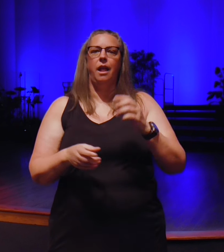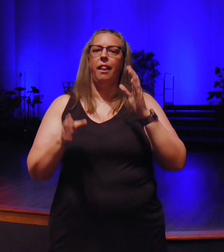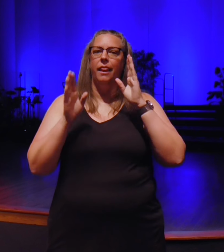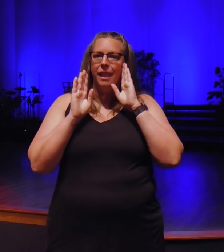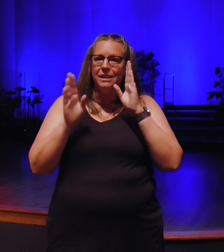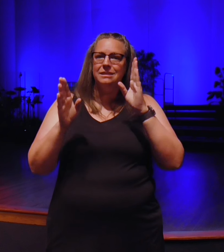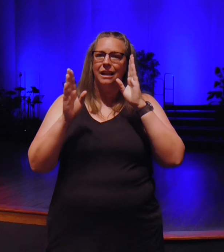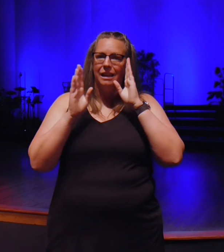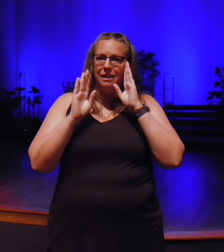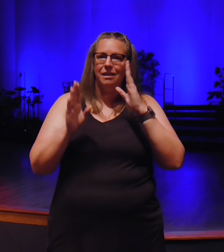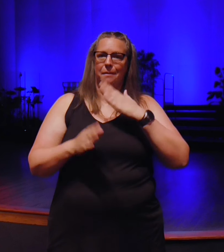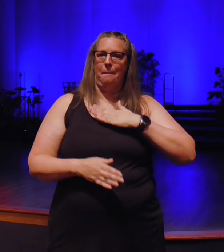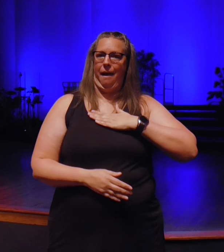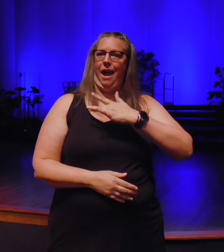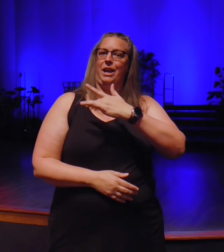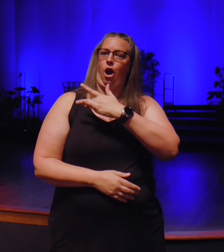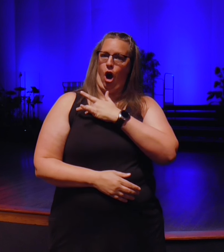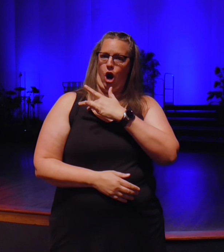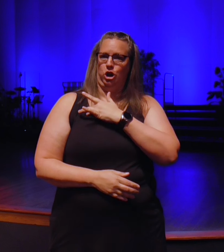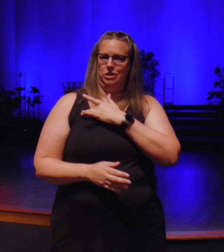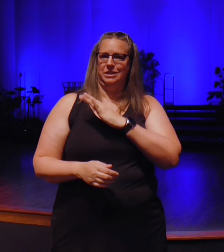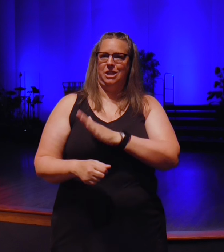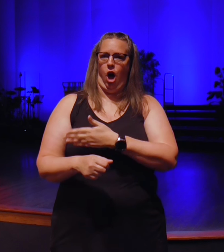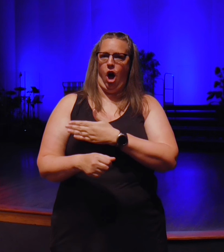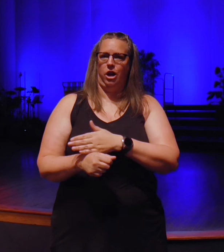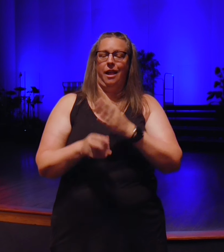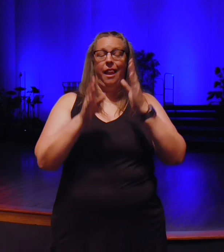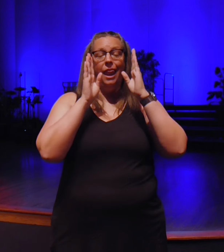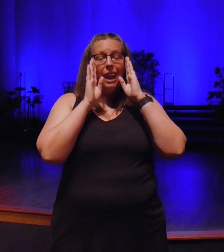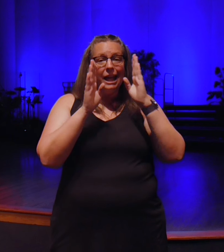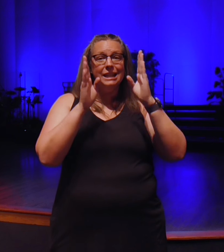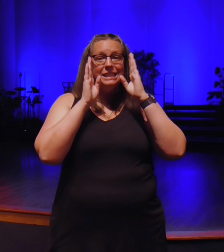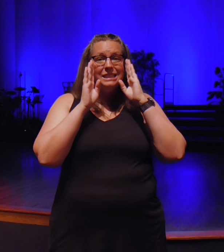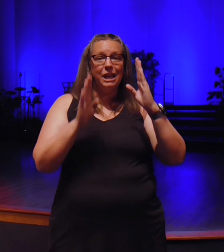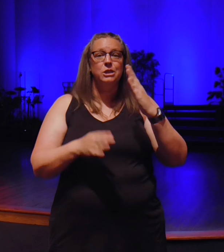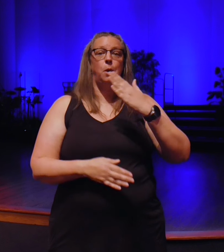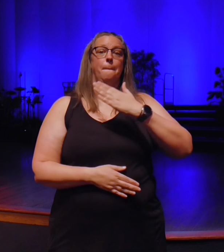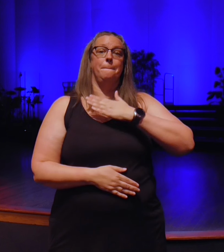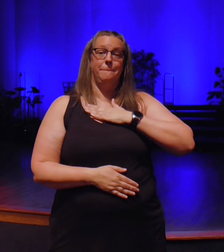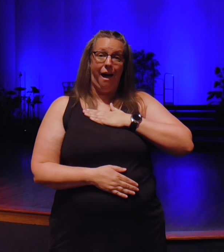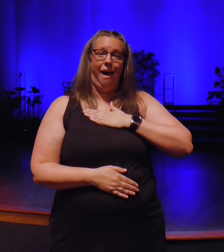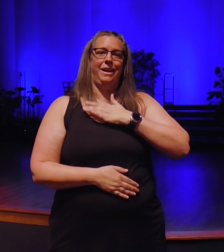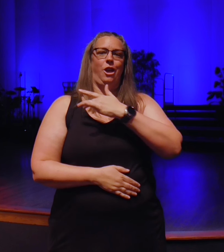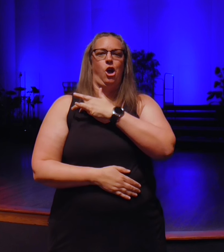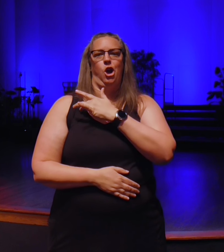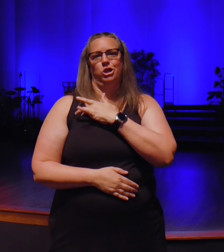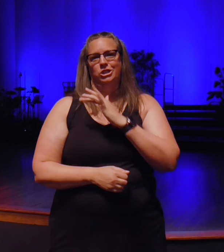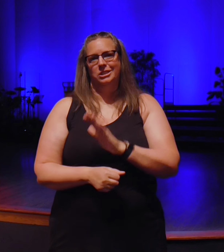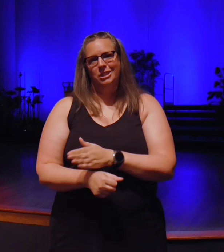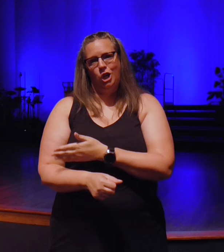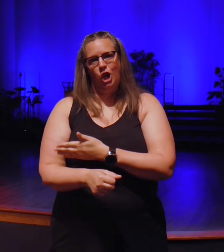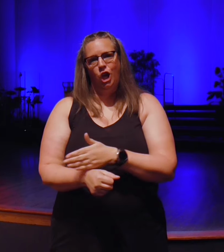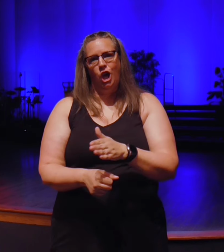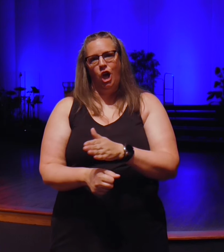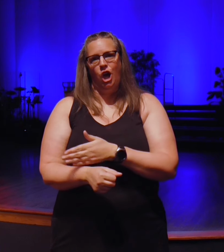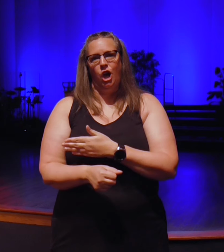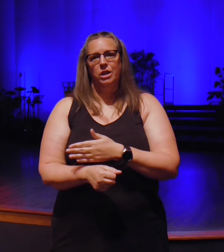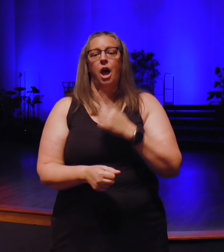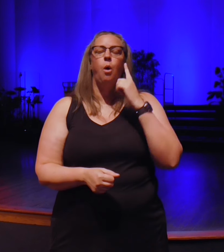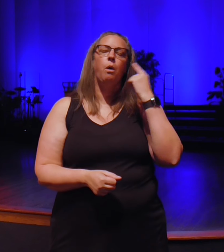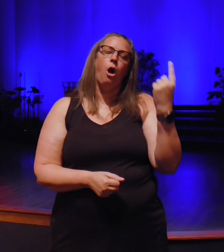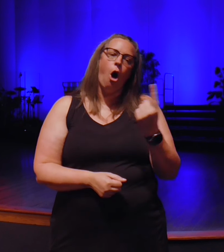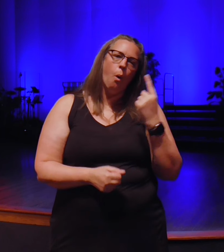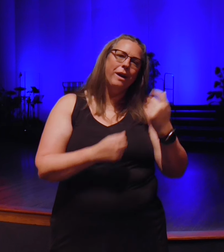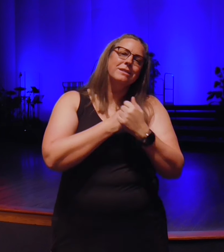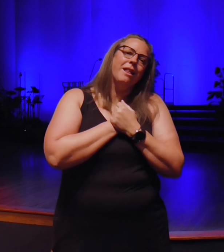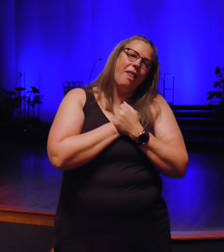to my heart song. Listen, listen, listen to my heart song. I will always